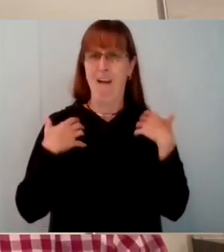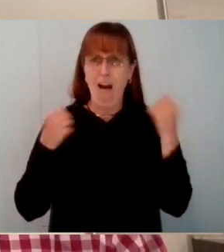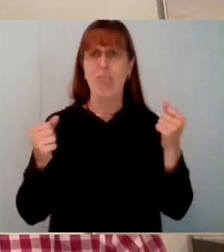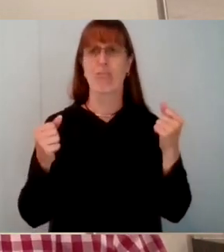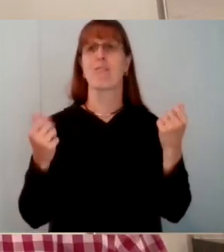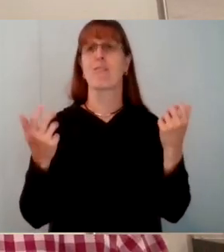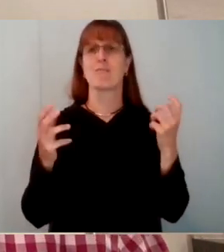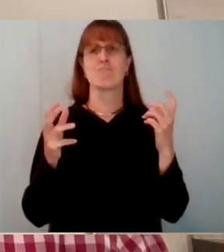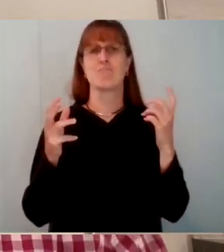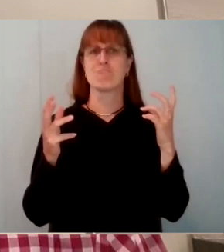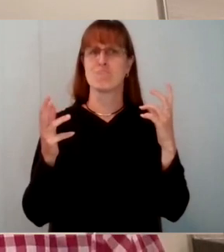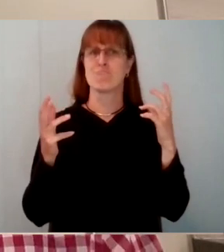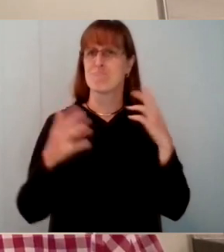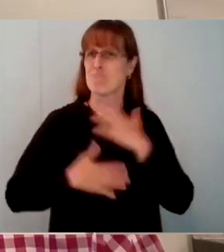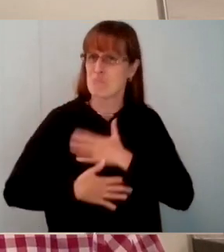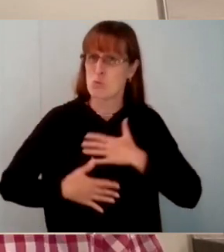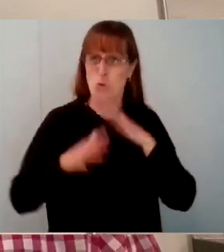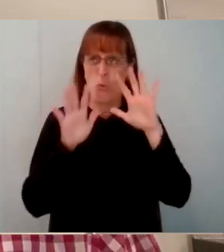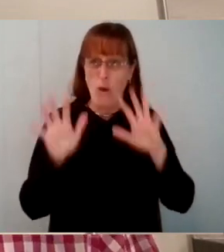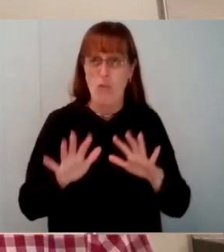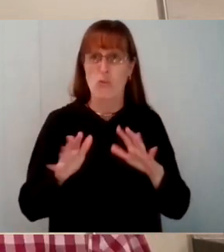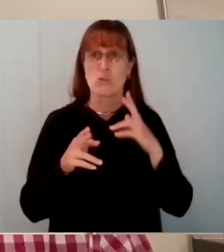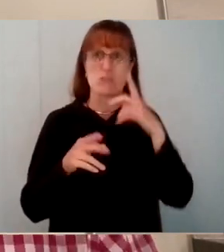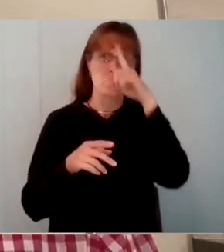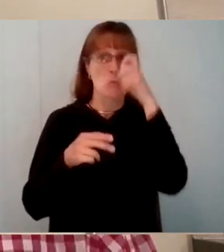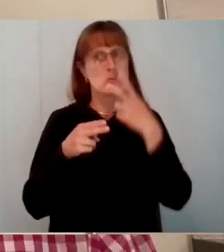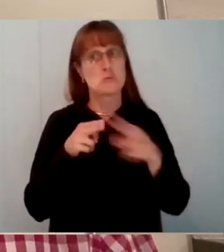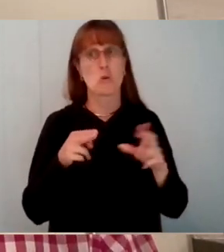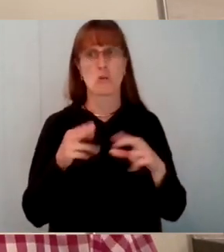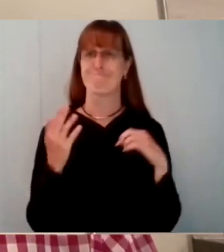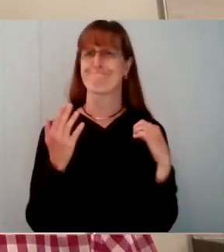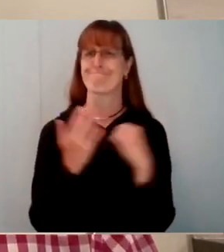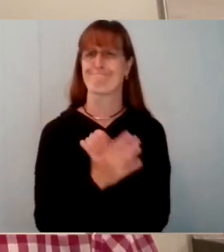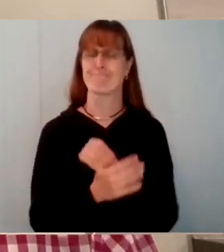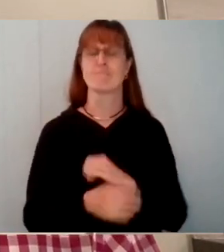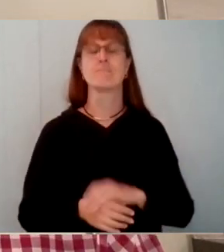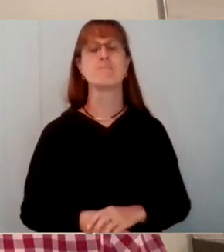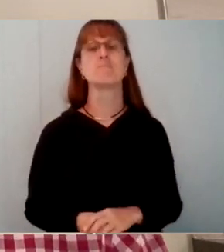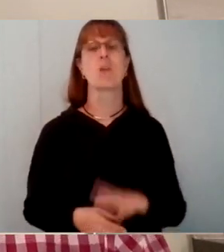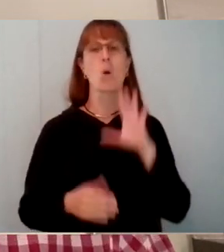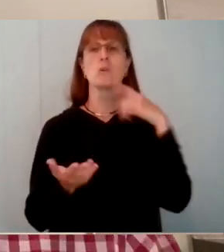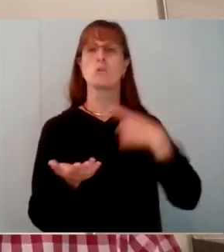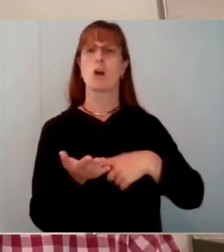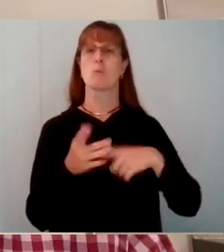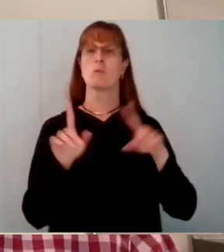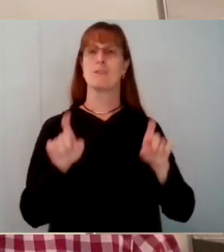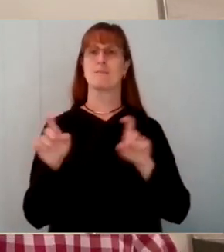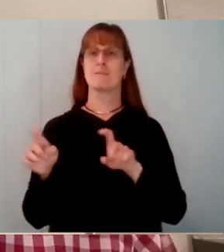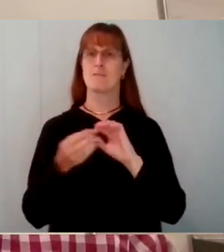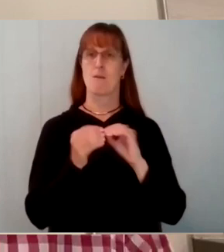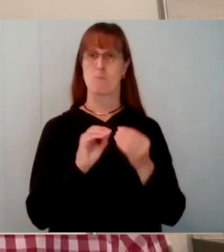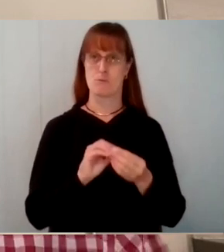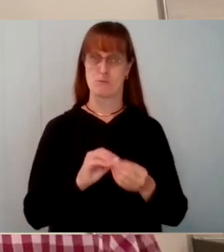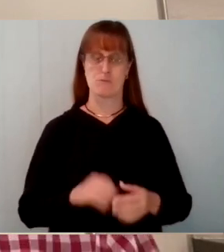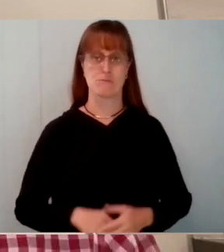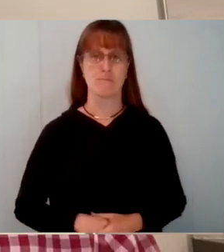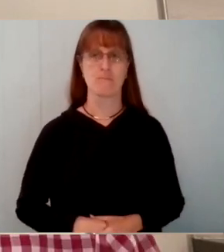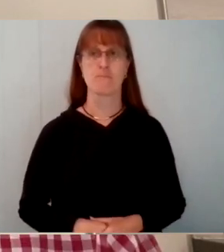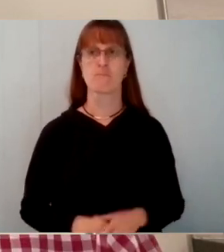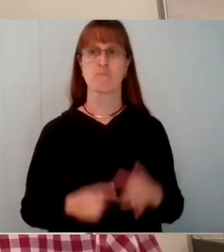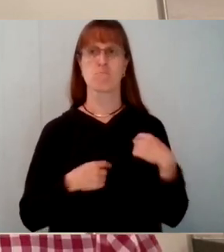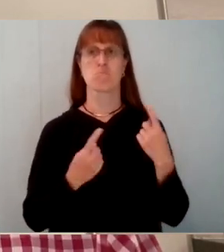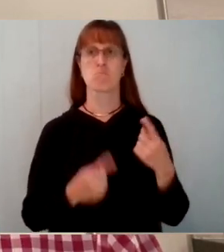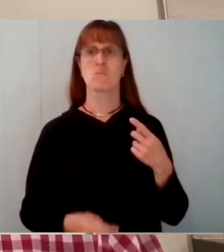get to enjoy the summer, which we always know is far too short. So please take advantage of that. Let's just go right to our testing like we always do right